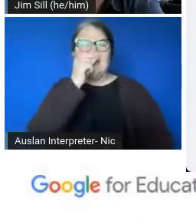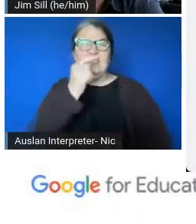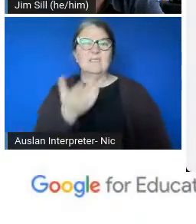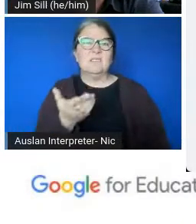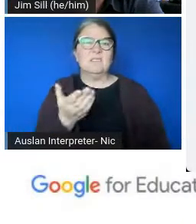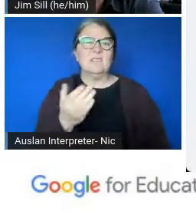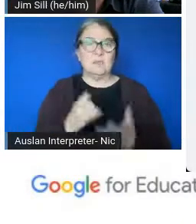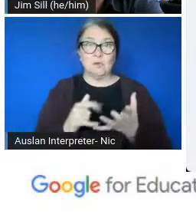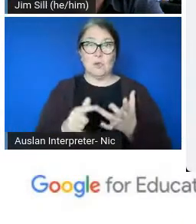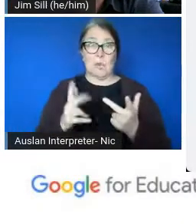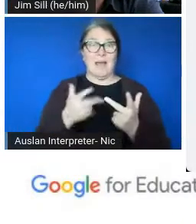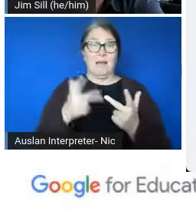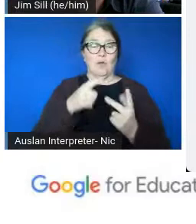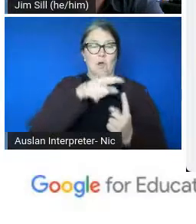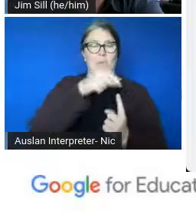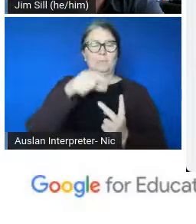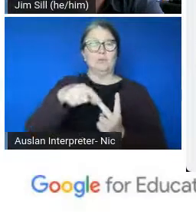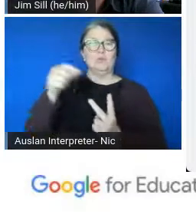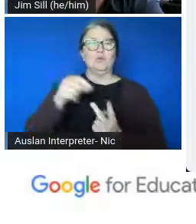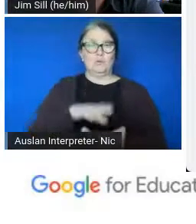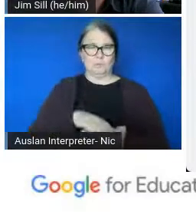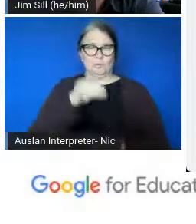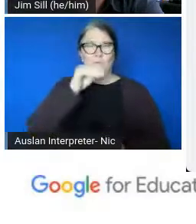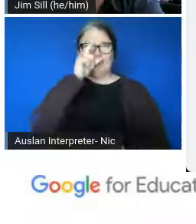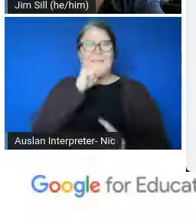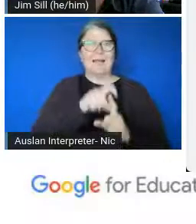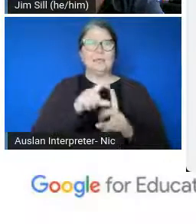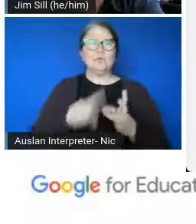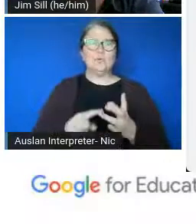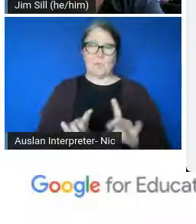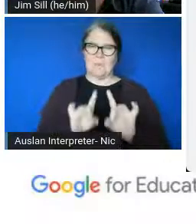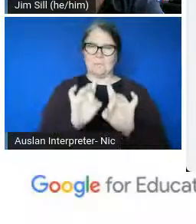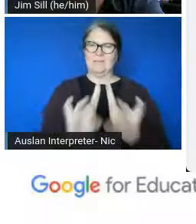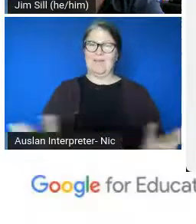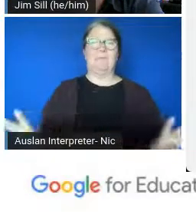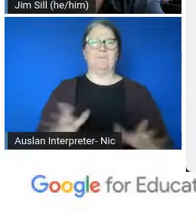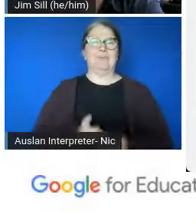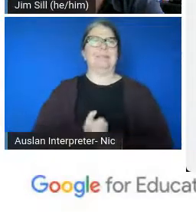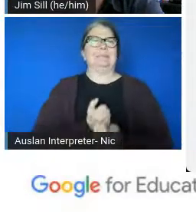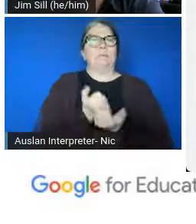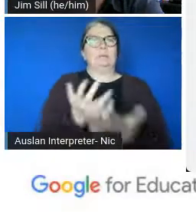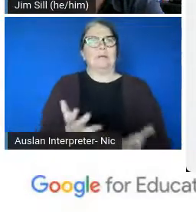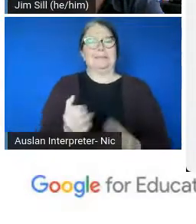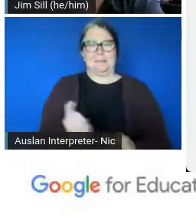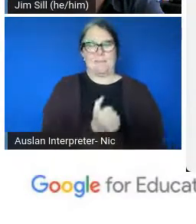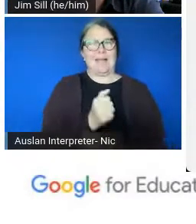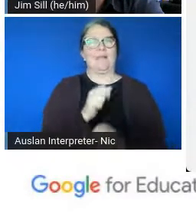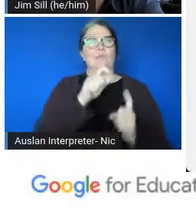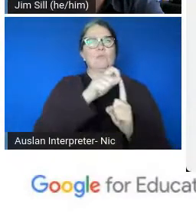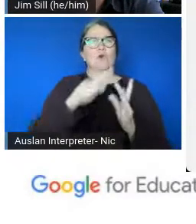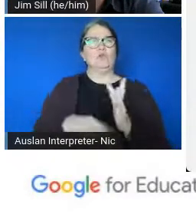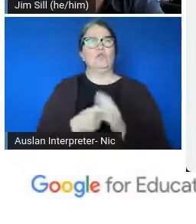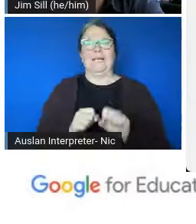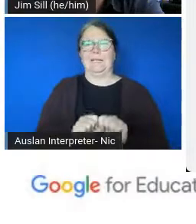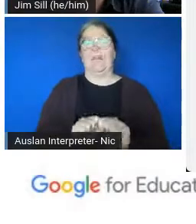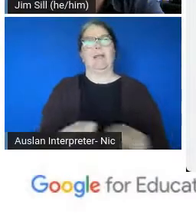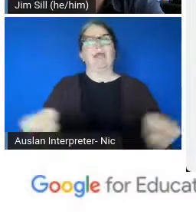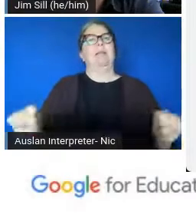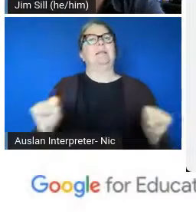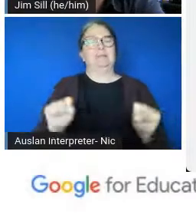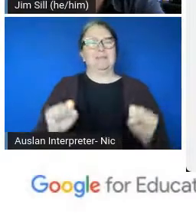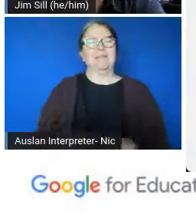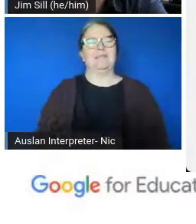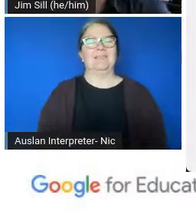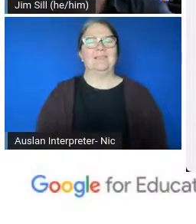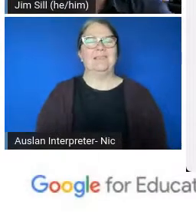can have for that self-expression and making it their own kind of project. So they can just